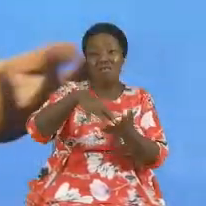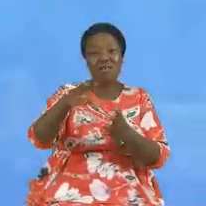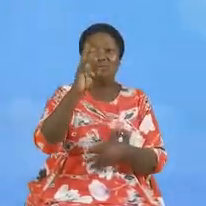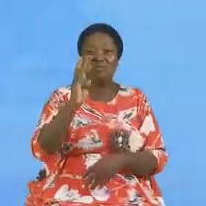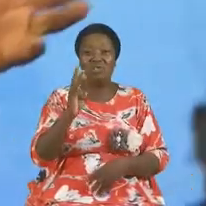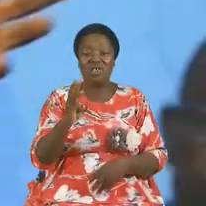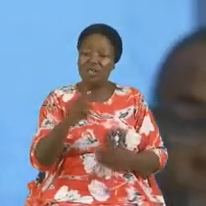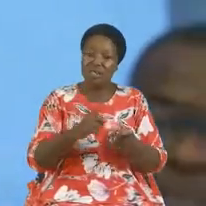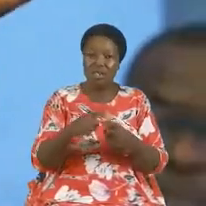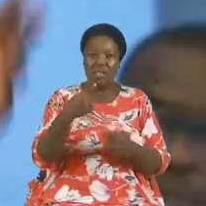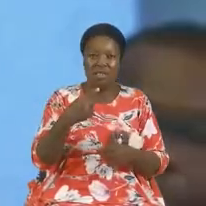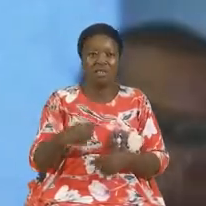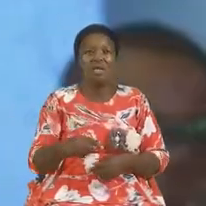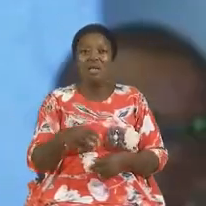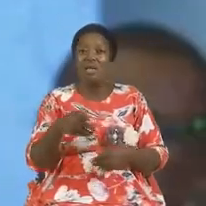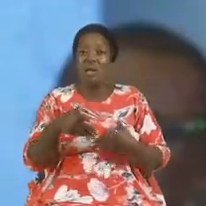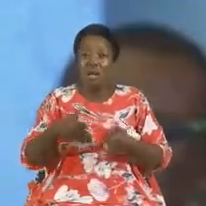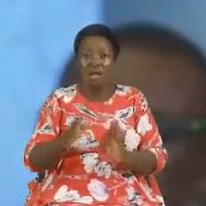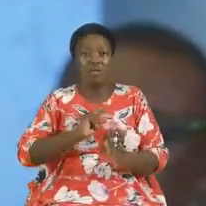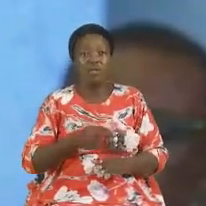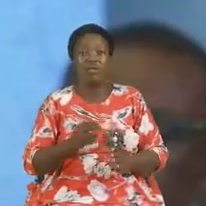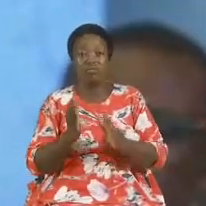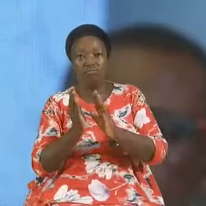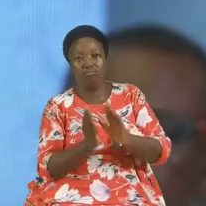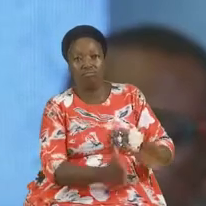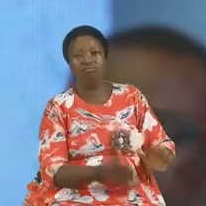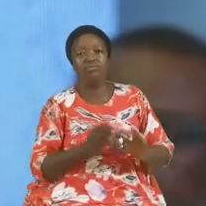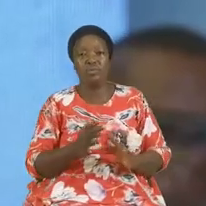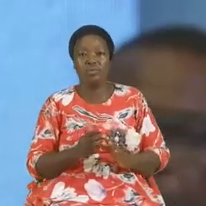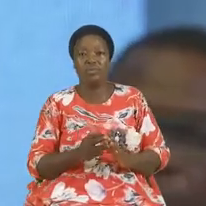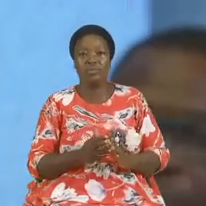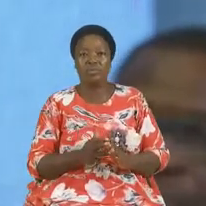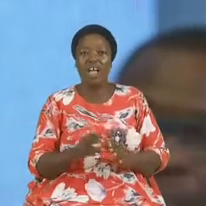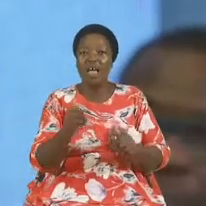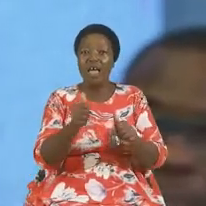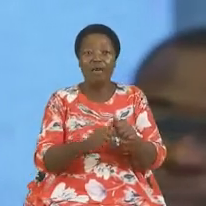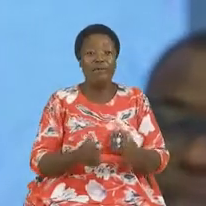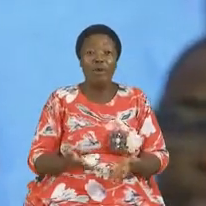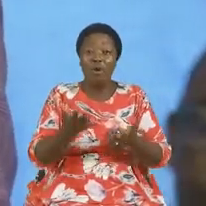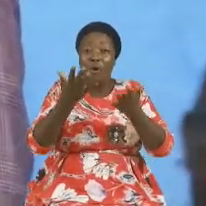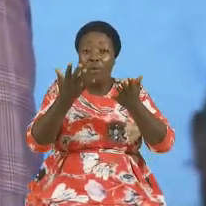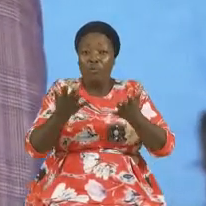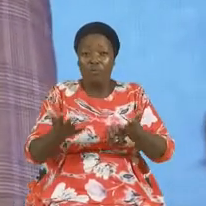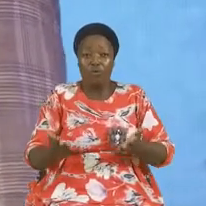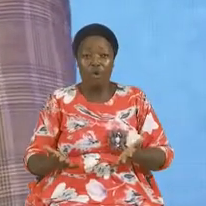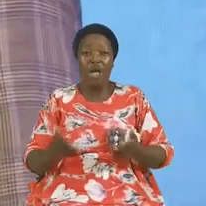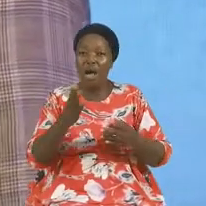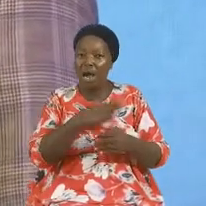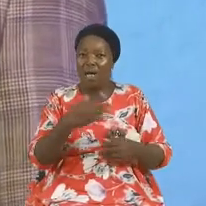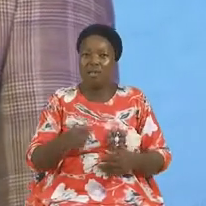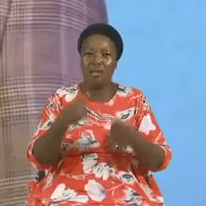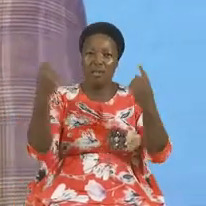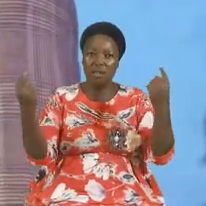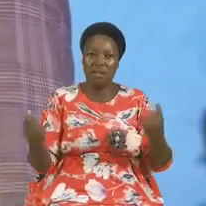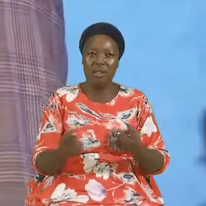about with so great a cloud of witnesses. It says, now let us lay aside